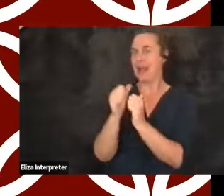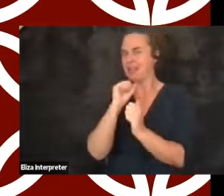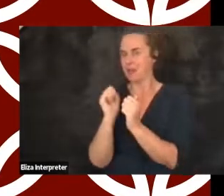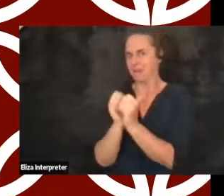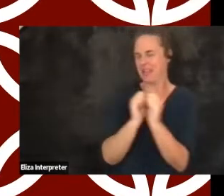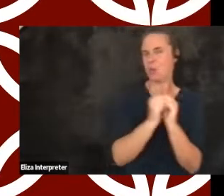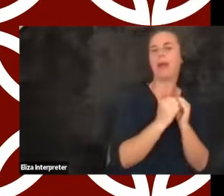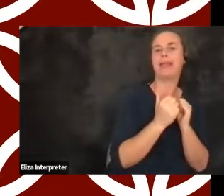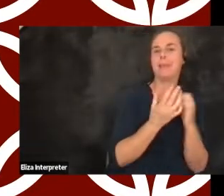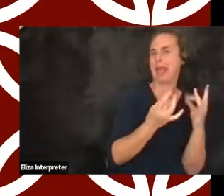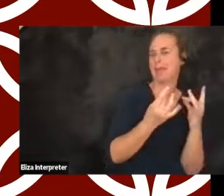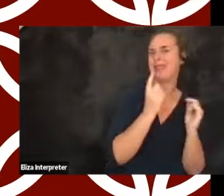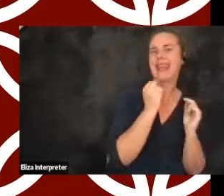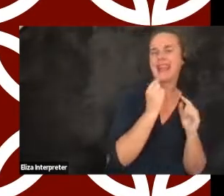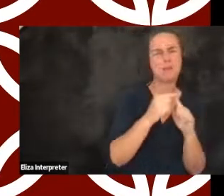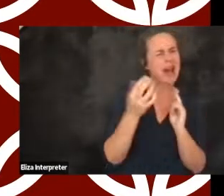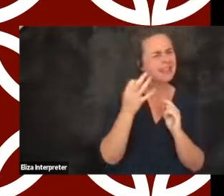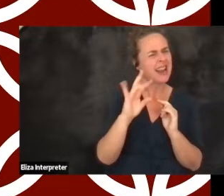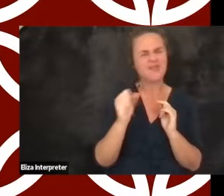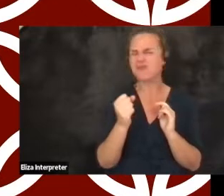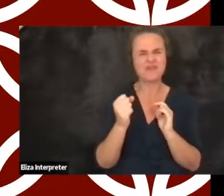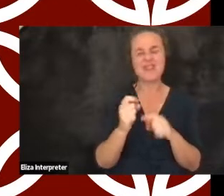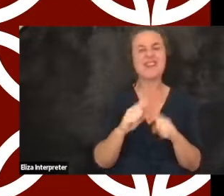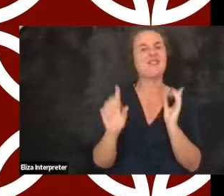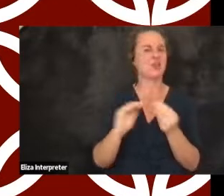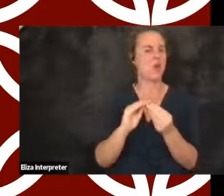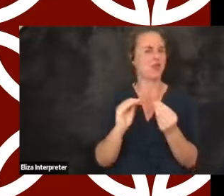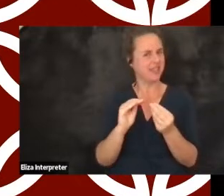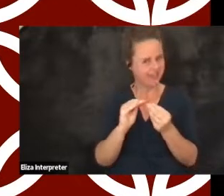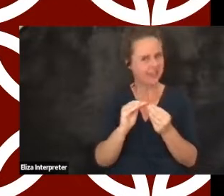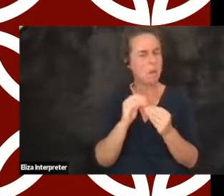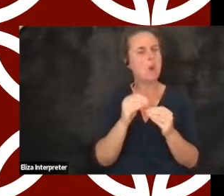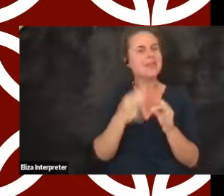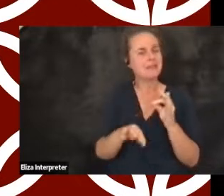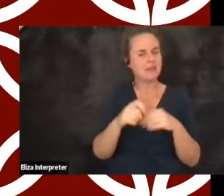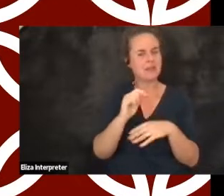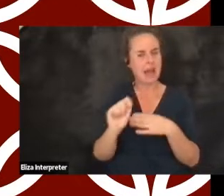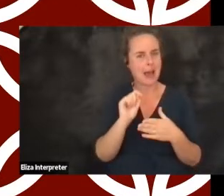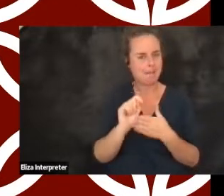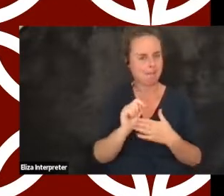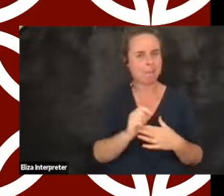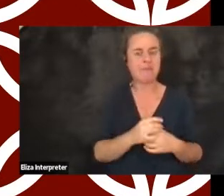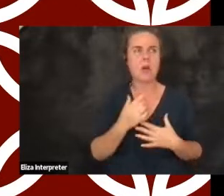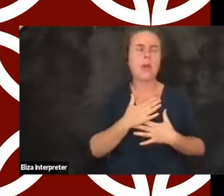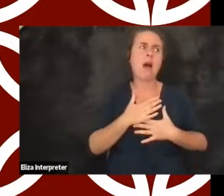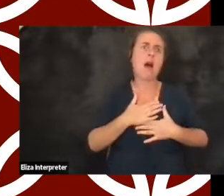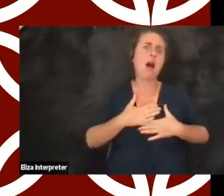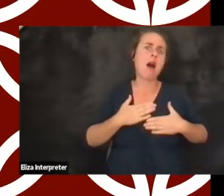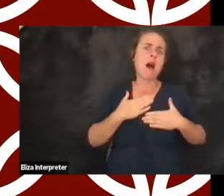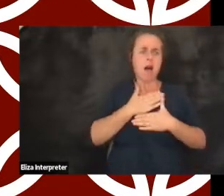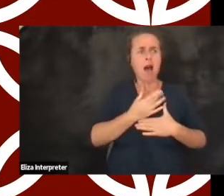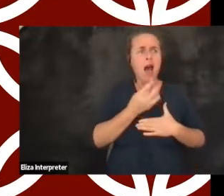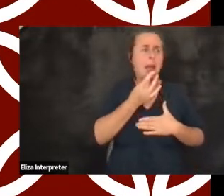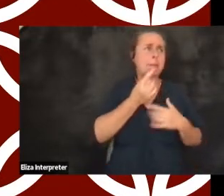candy, but it was, you know, a simpler time. And we reveled in it. And I still, like,